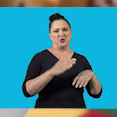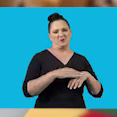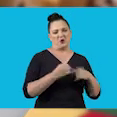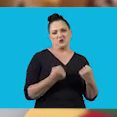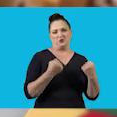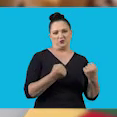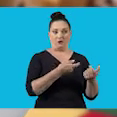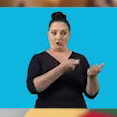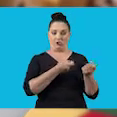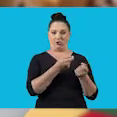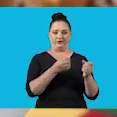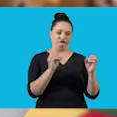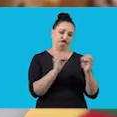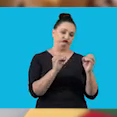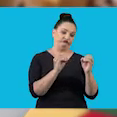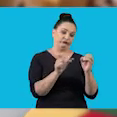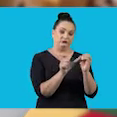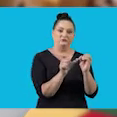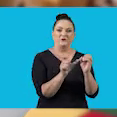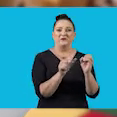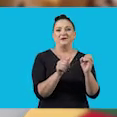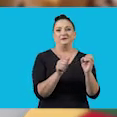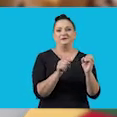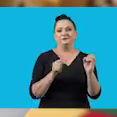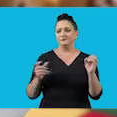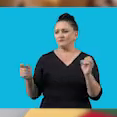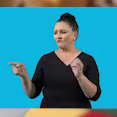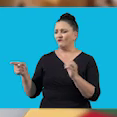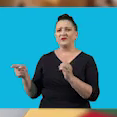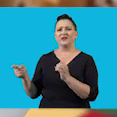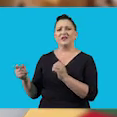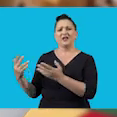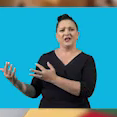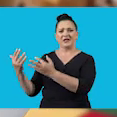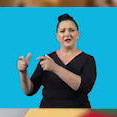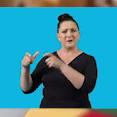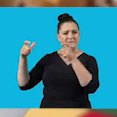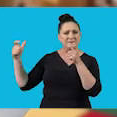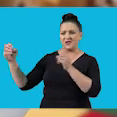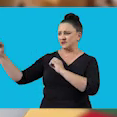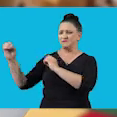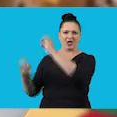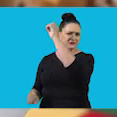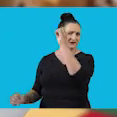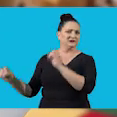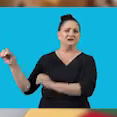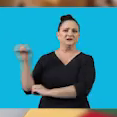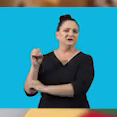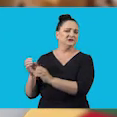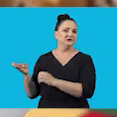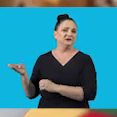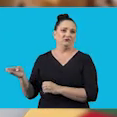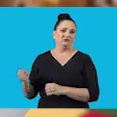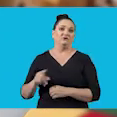to the gases, but the spaces in gases is much more bigger as compared to the liquids. Hence why